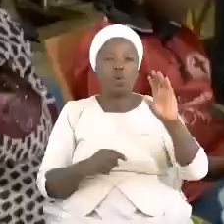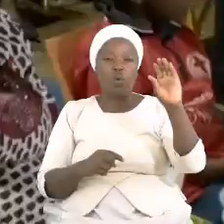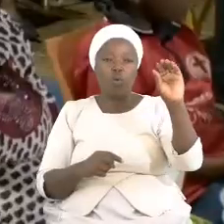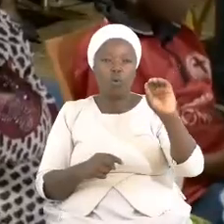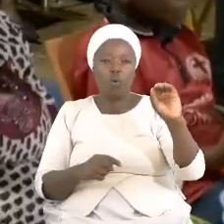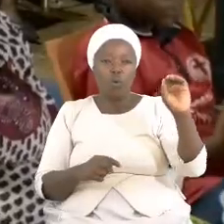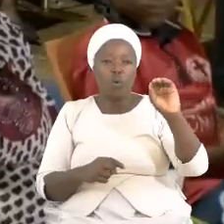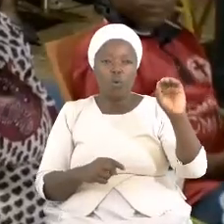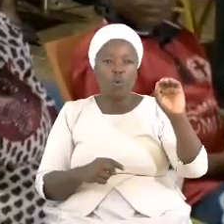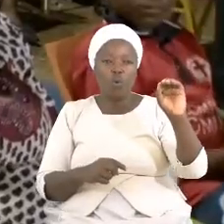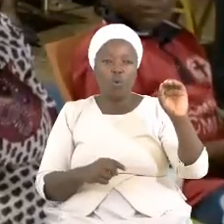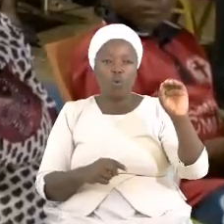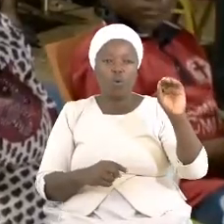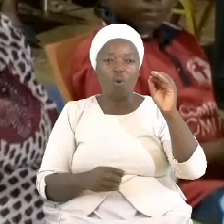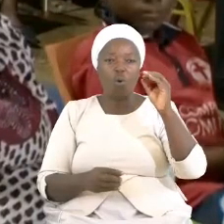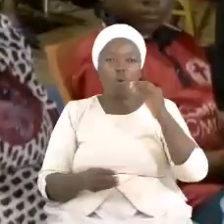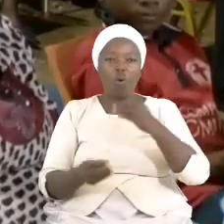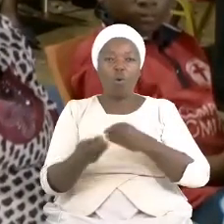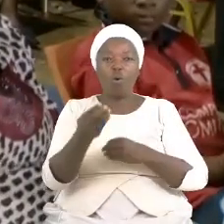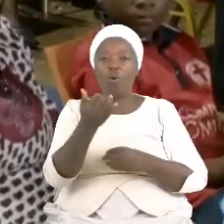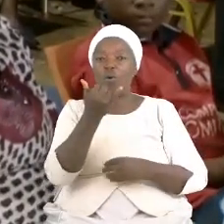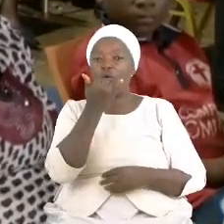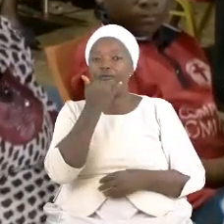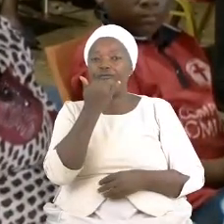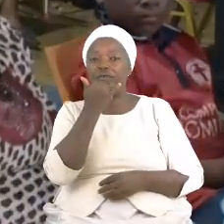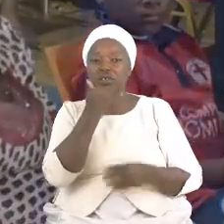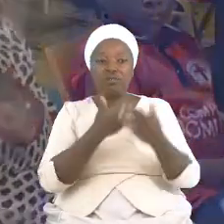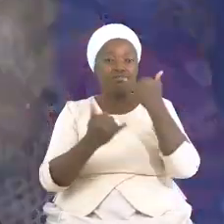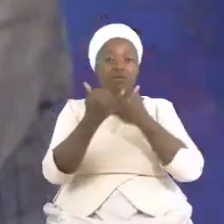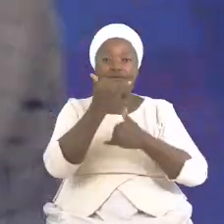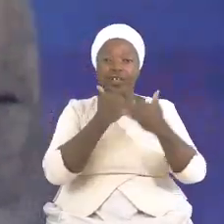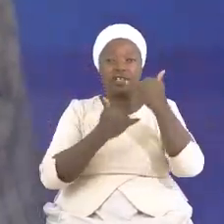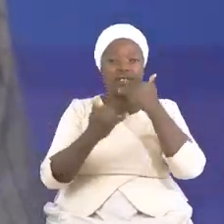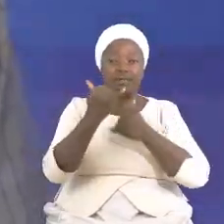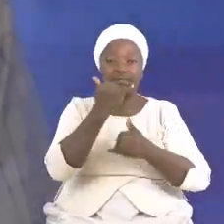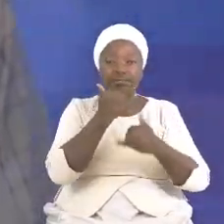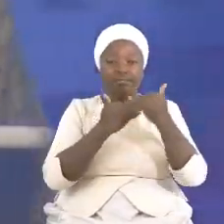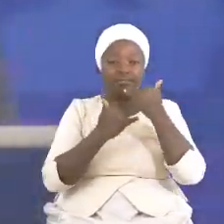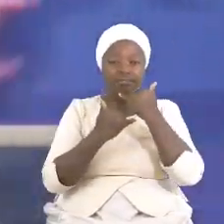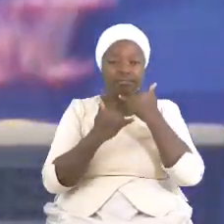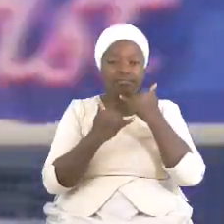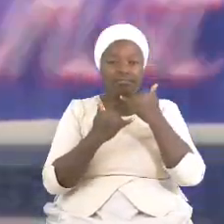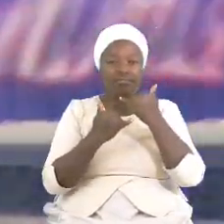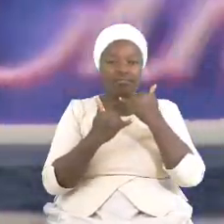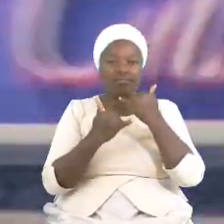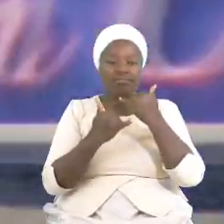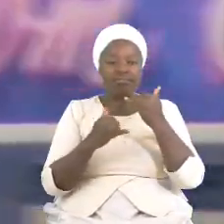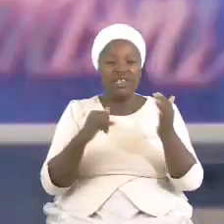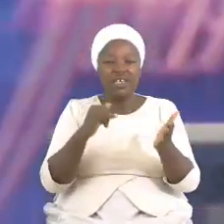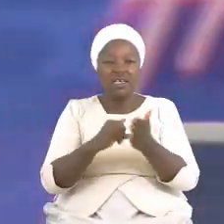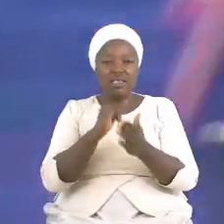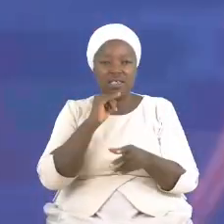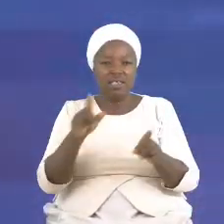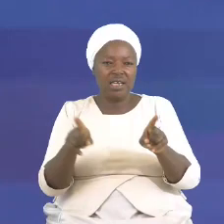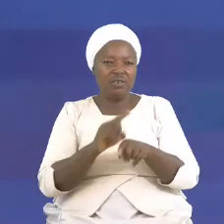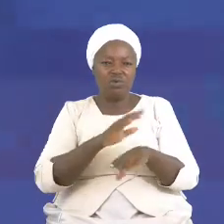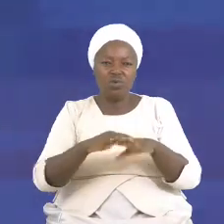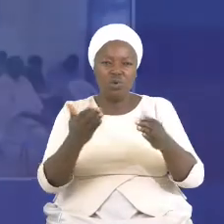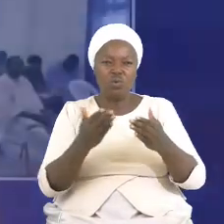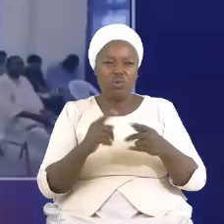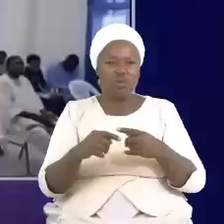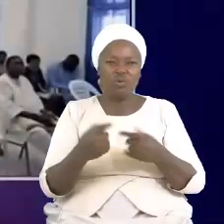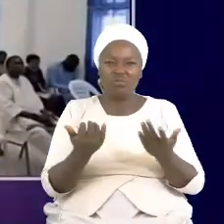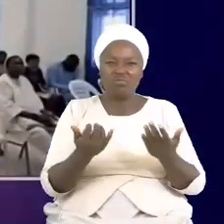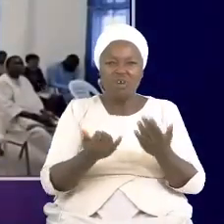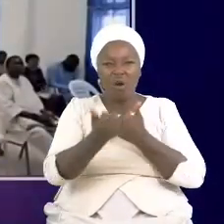offense. Offense. It's like, you don't want to offend, but the nature inside you,